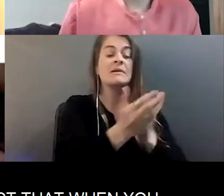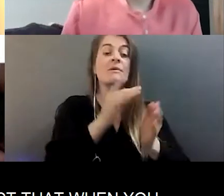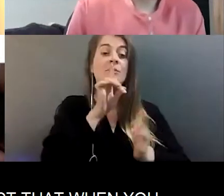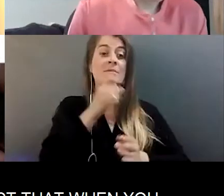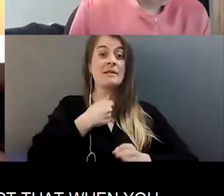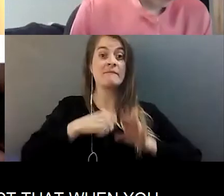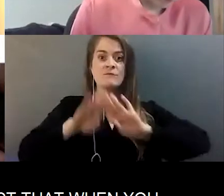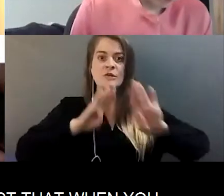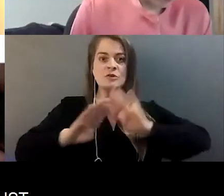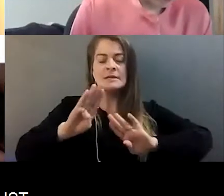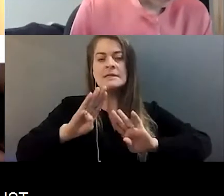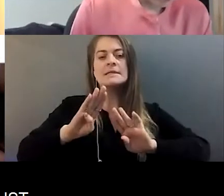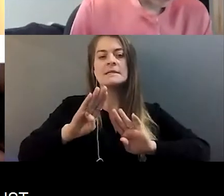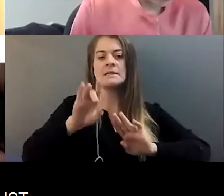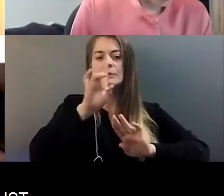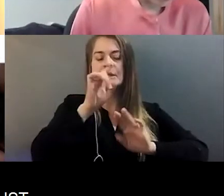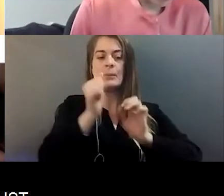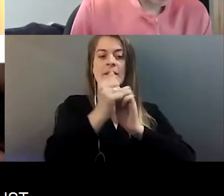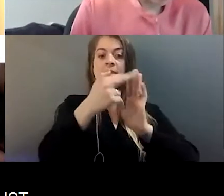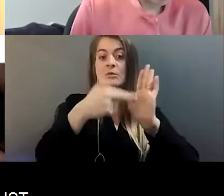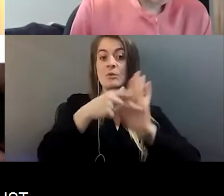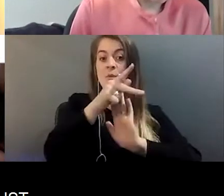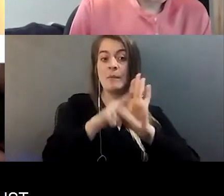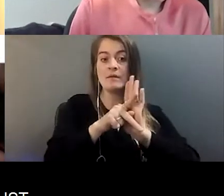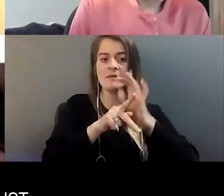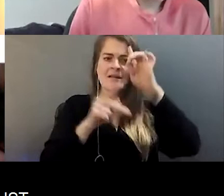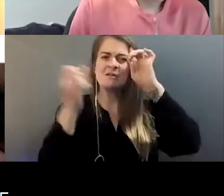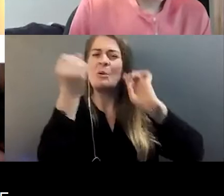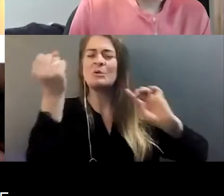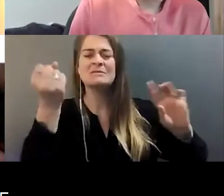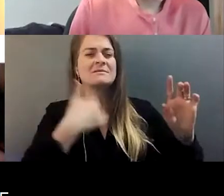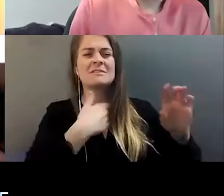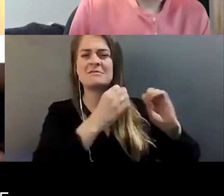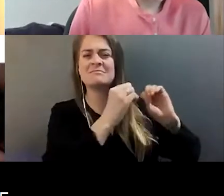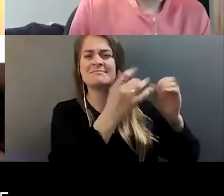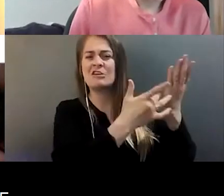that when you look at the guidelines, just a minute, I'm going to turn off something here.